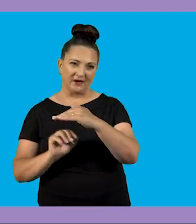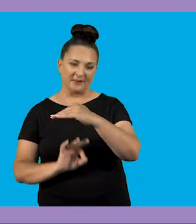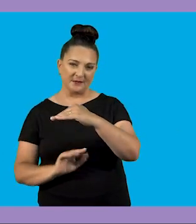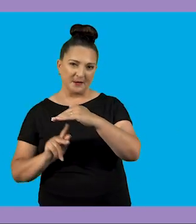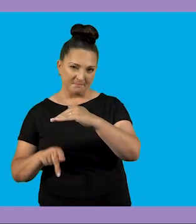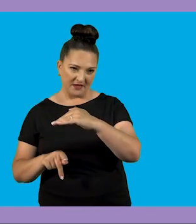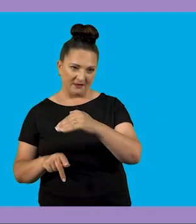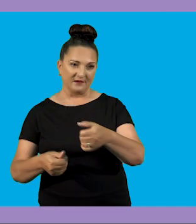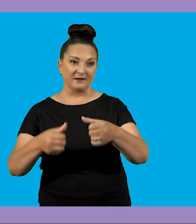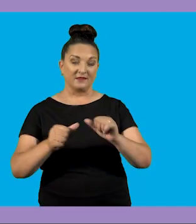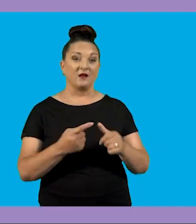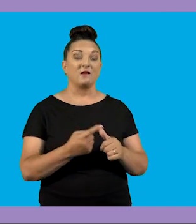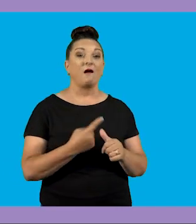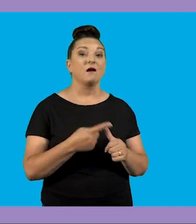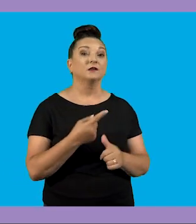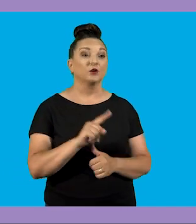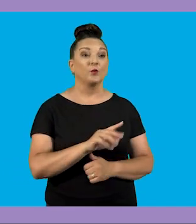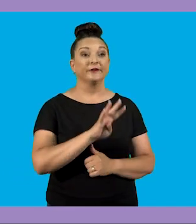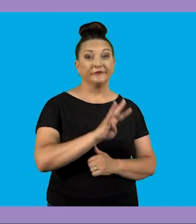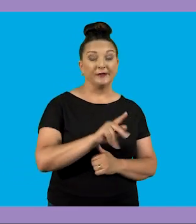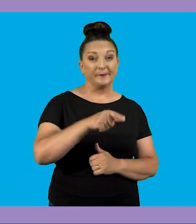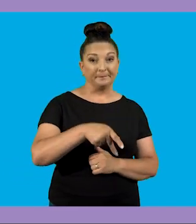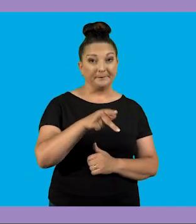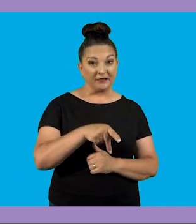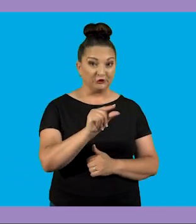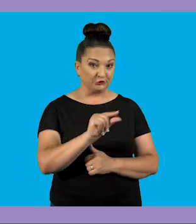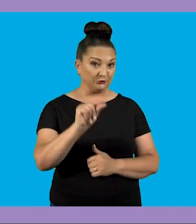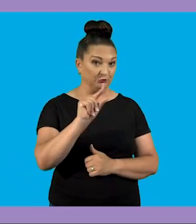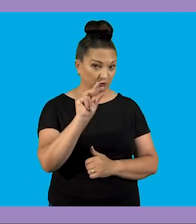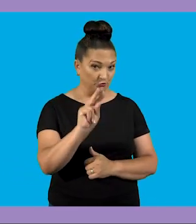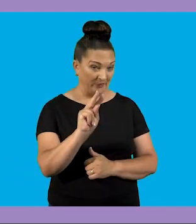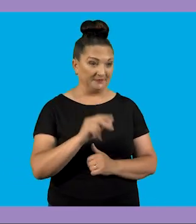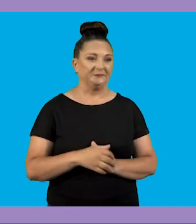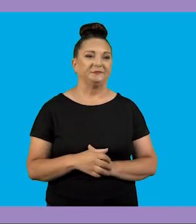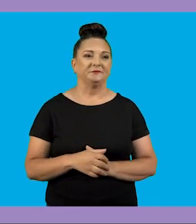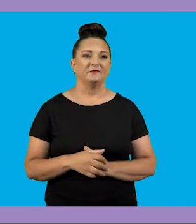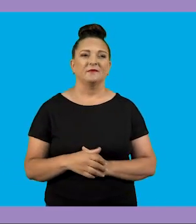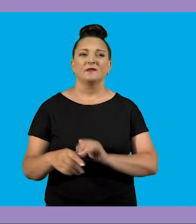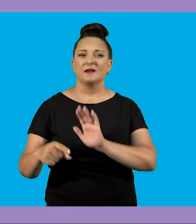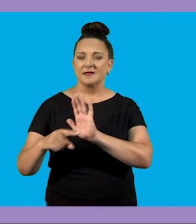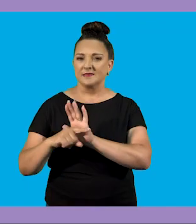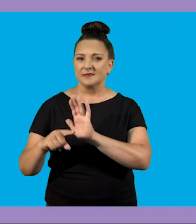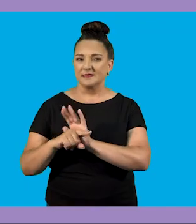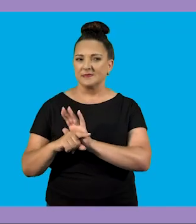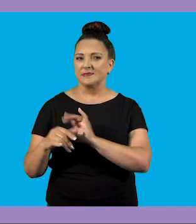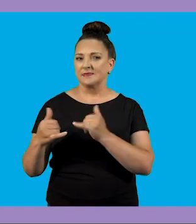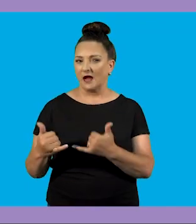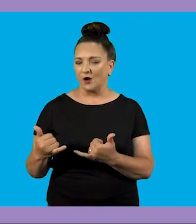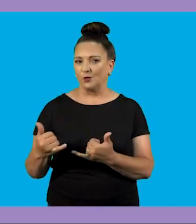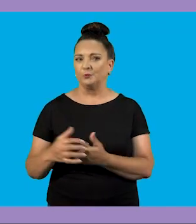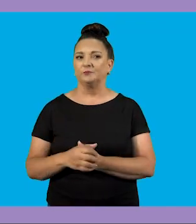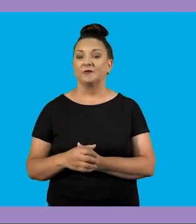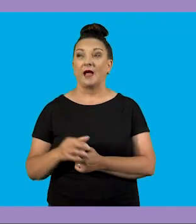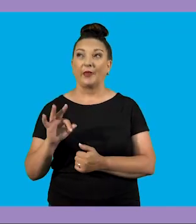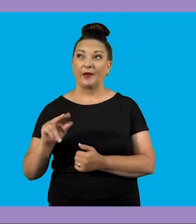by 3p, and that is going to give us a 4p squared. And then we are subtracting there. Then